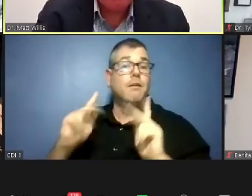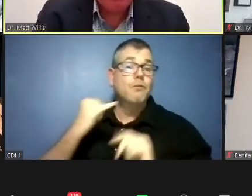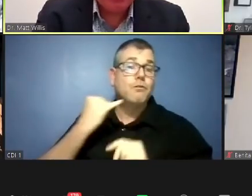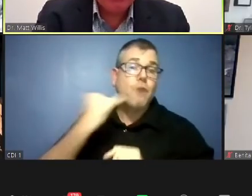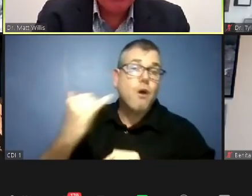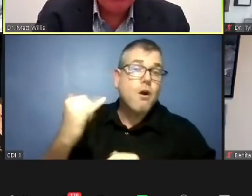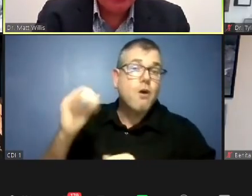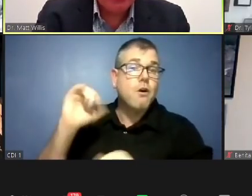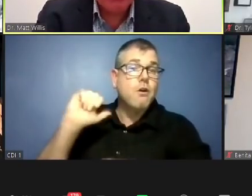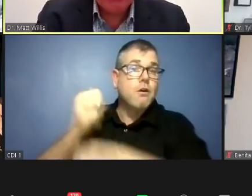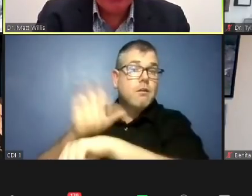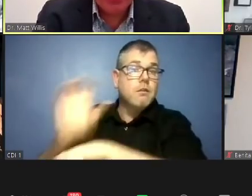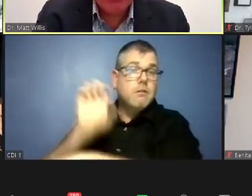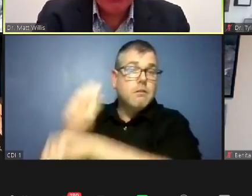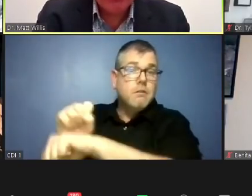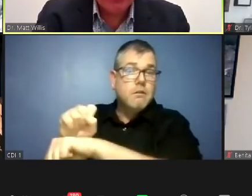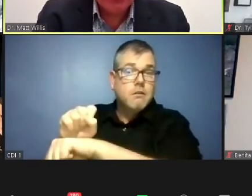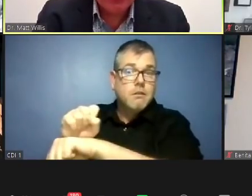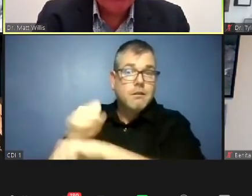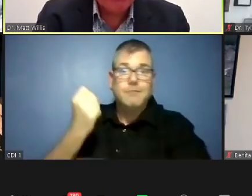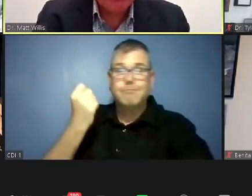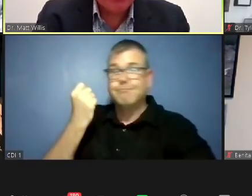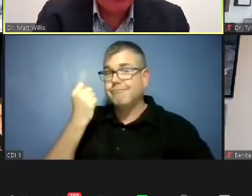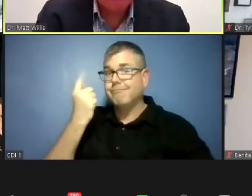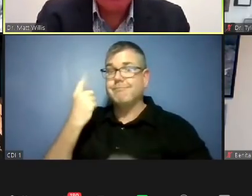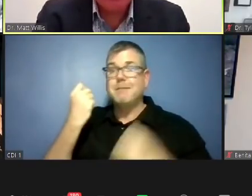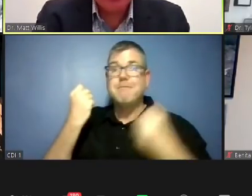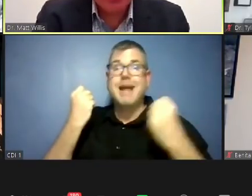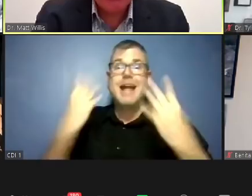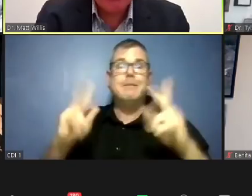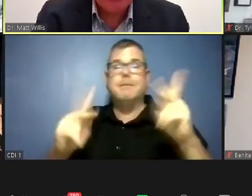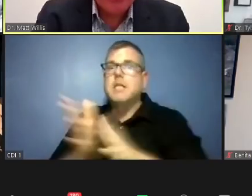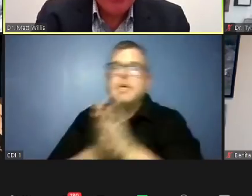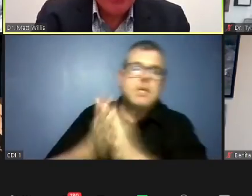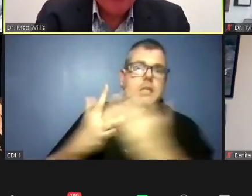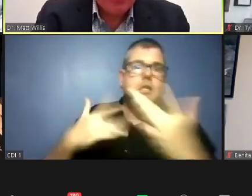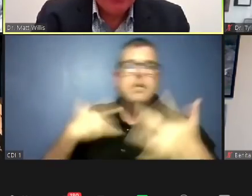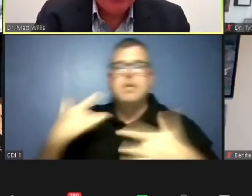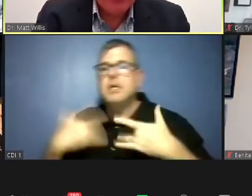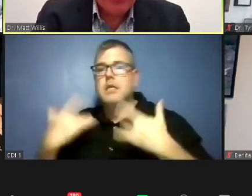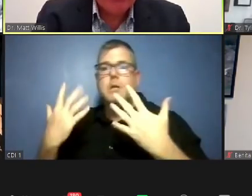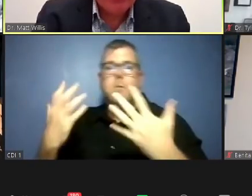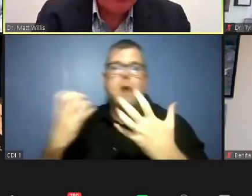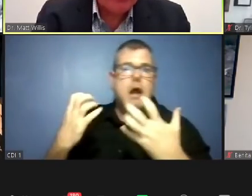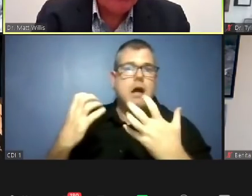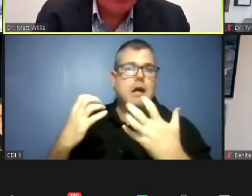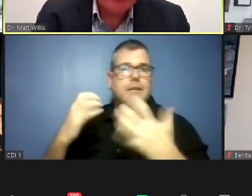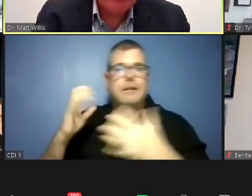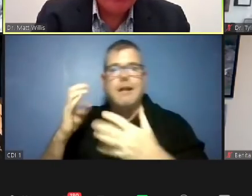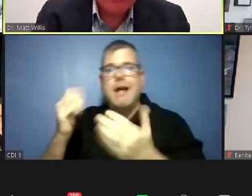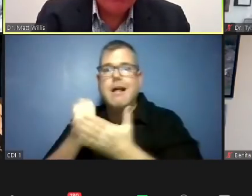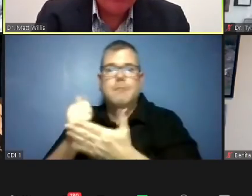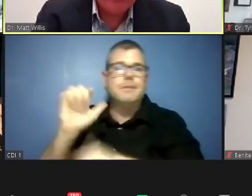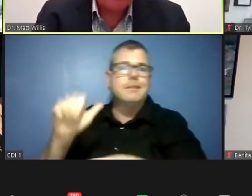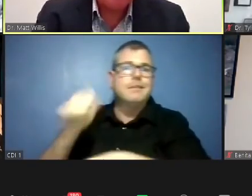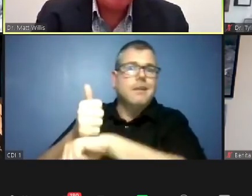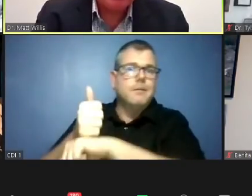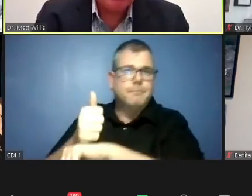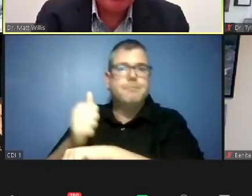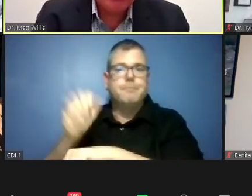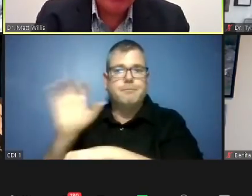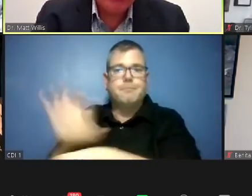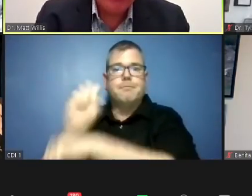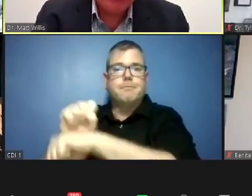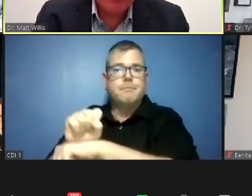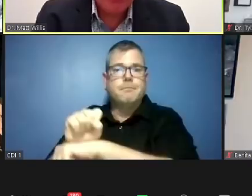this response. We've seen it across our medical community, our first responders, our educators. And so we have literally throngs of